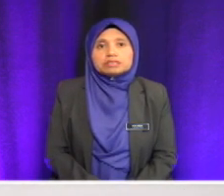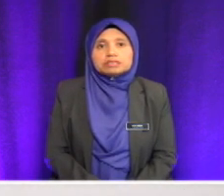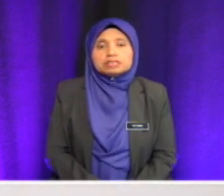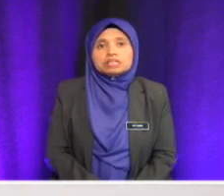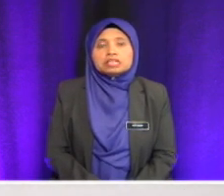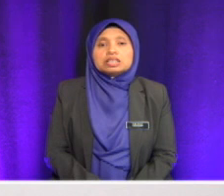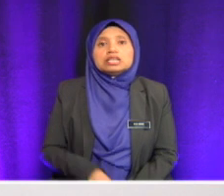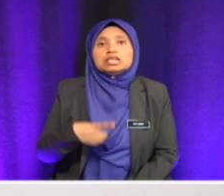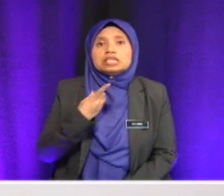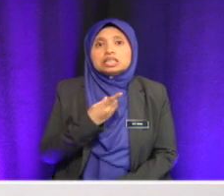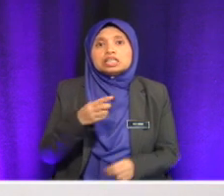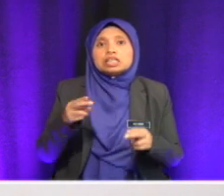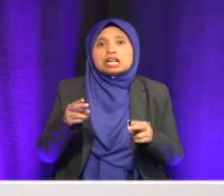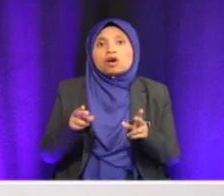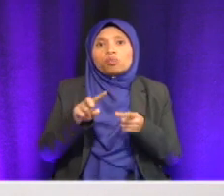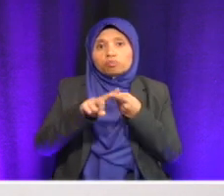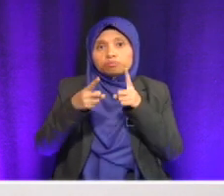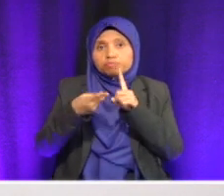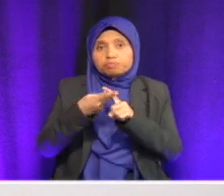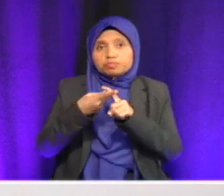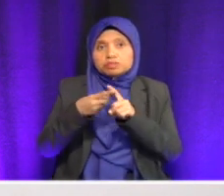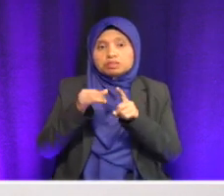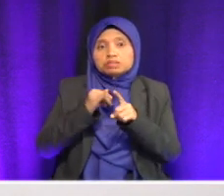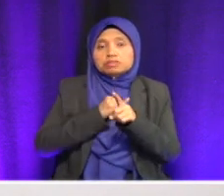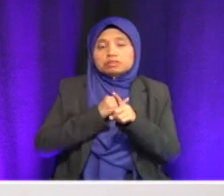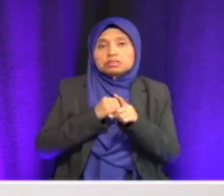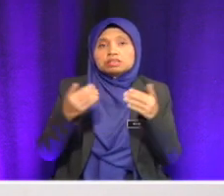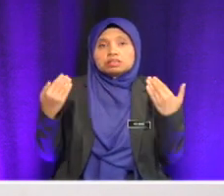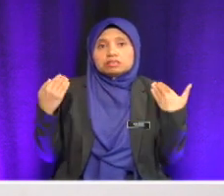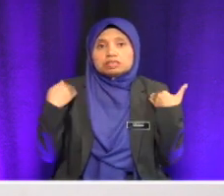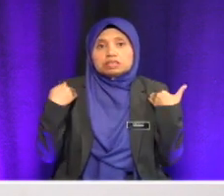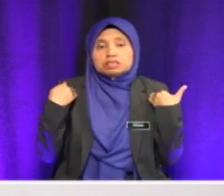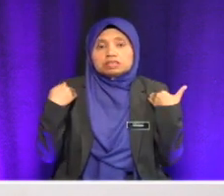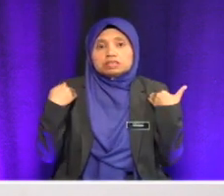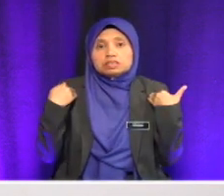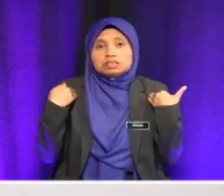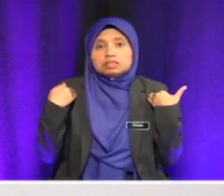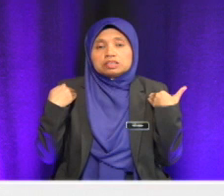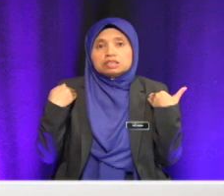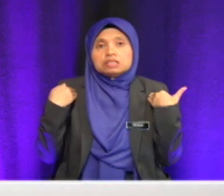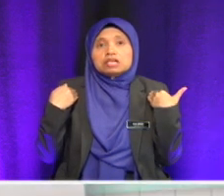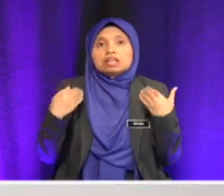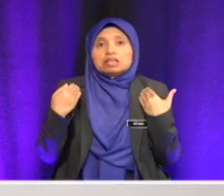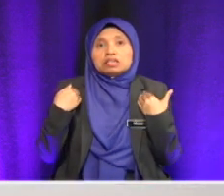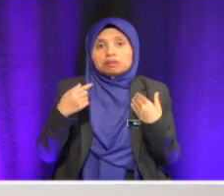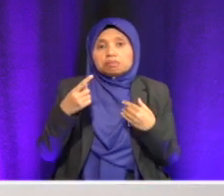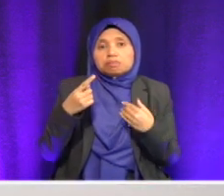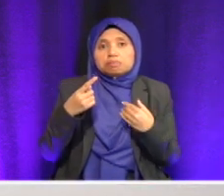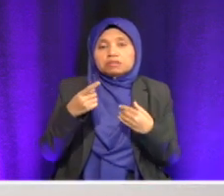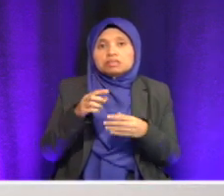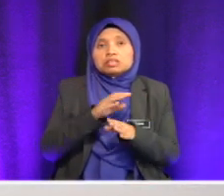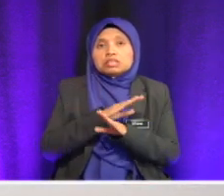the word bird brain for people who are not very clever. But just because birds have small brains, it